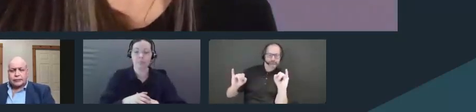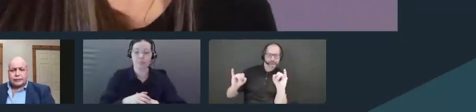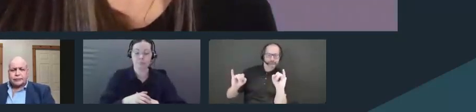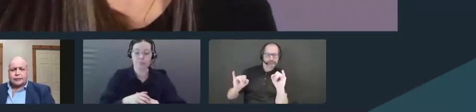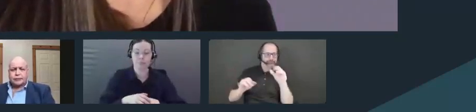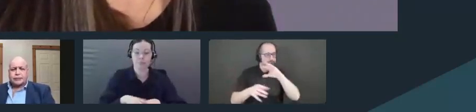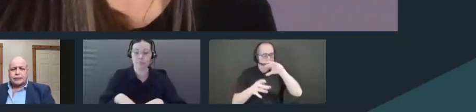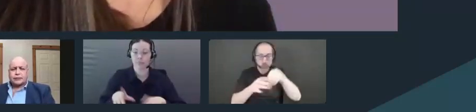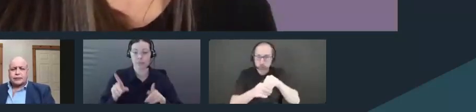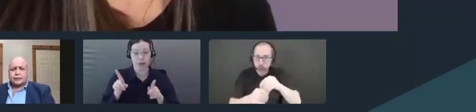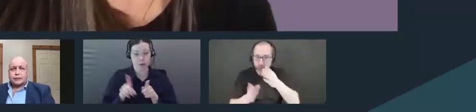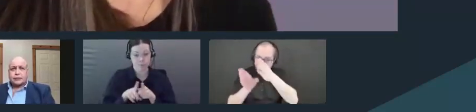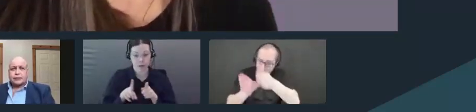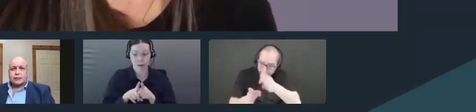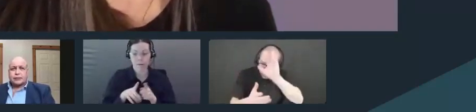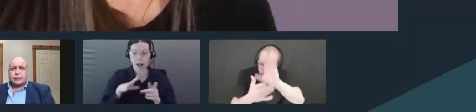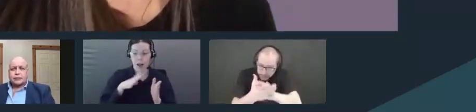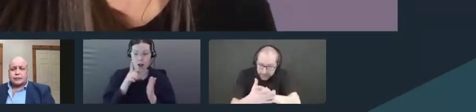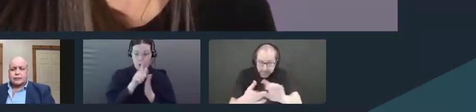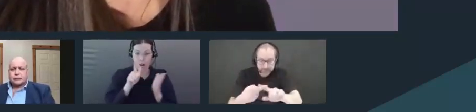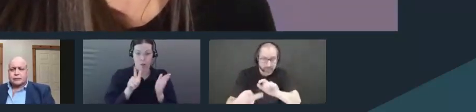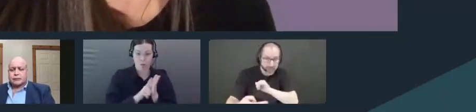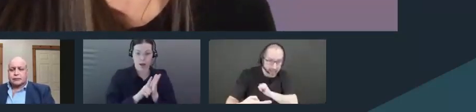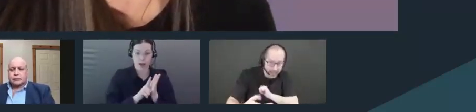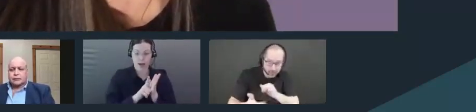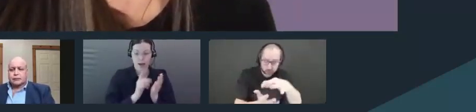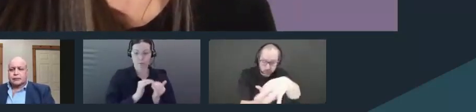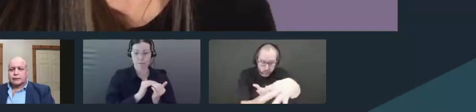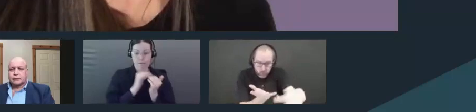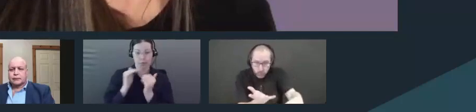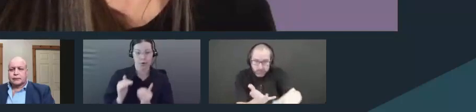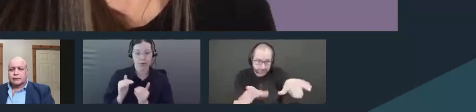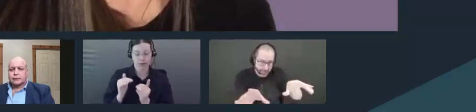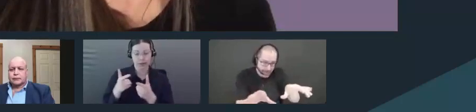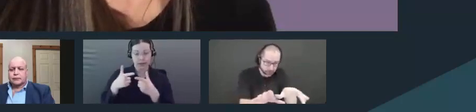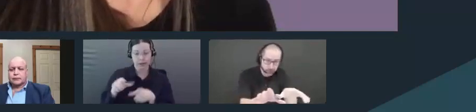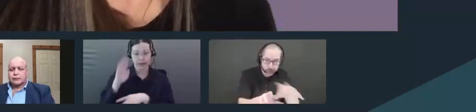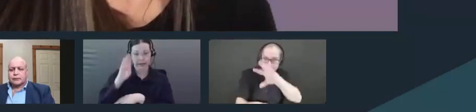beliefs, attitudes, choices, and actions.